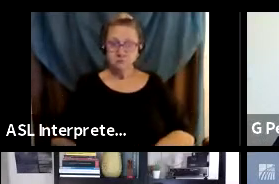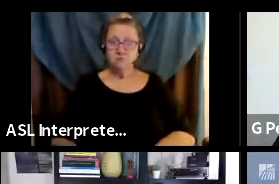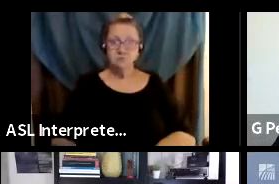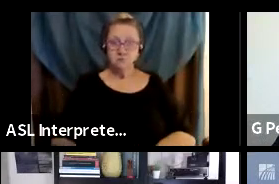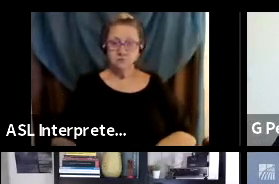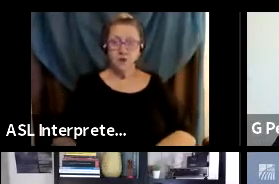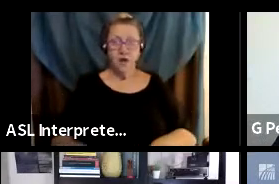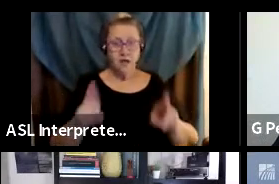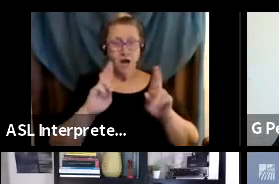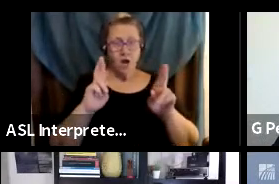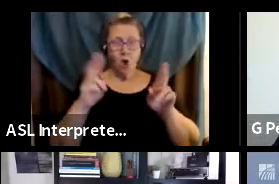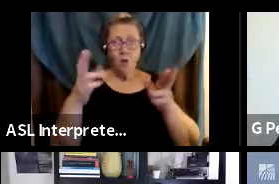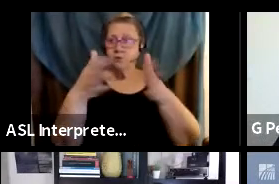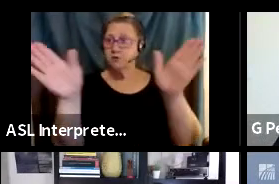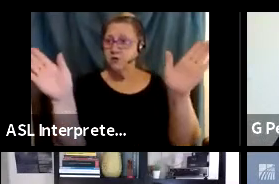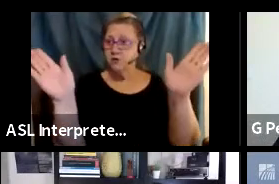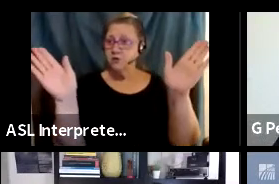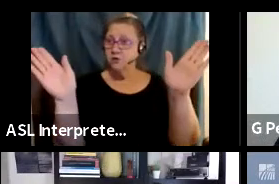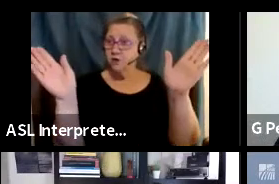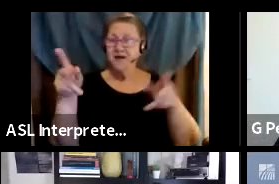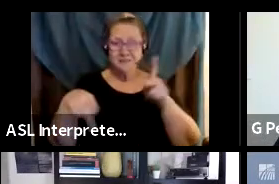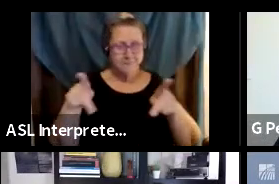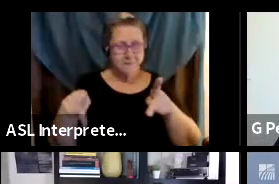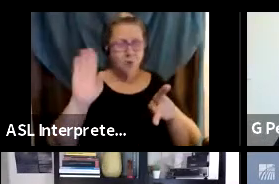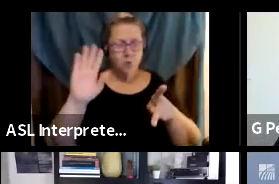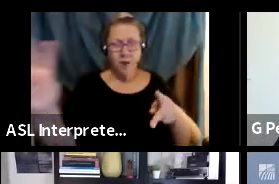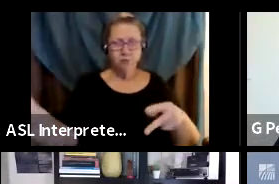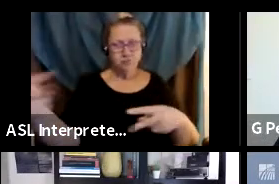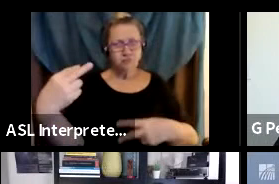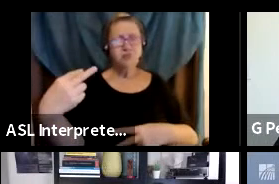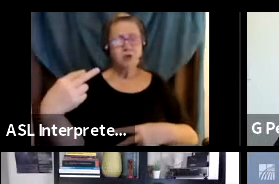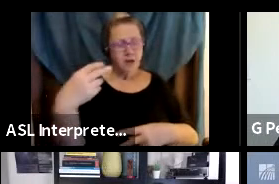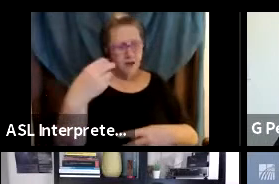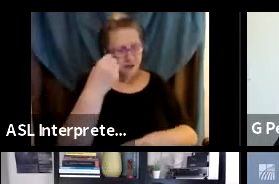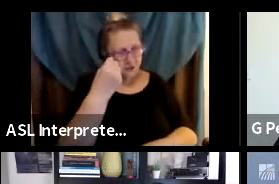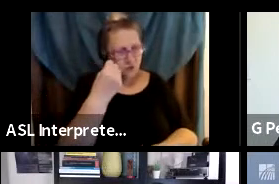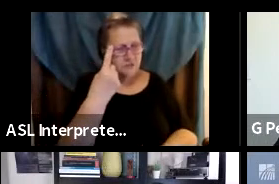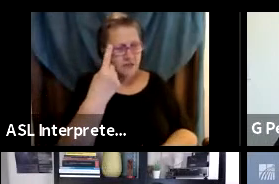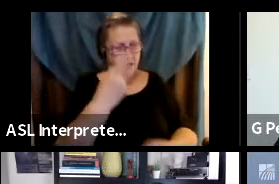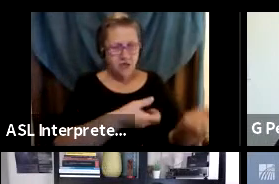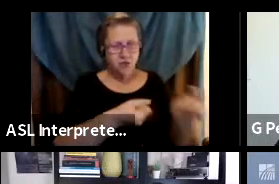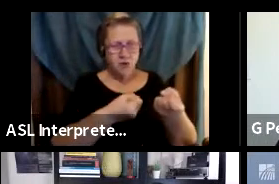hope that the public is seeing now and can trust in.